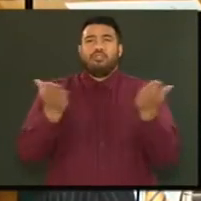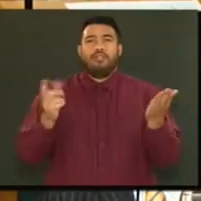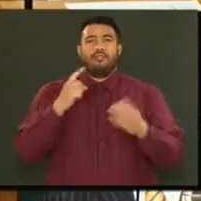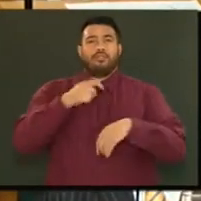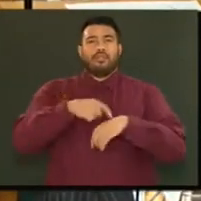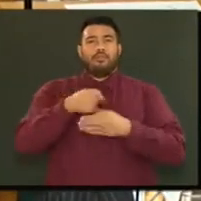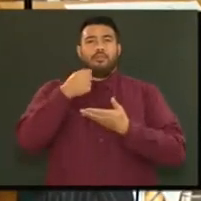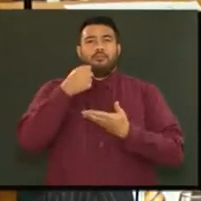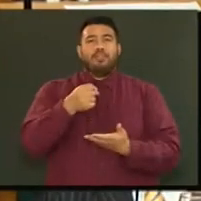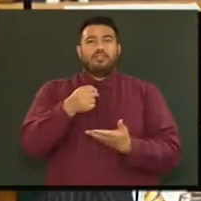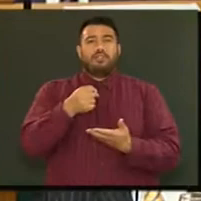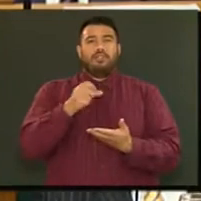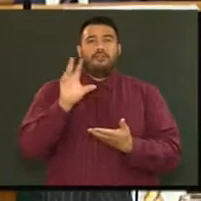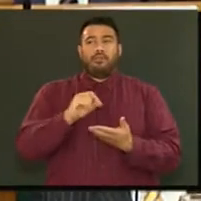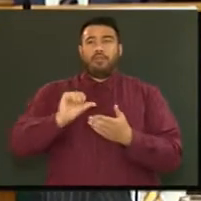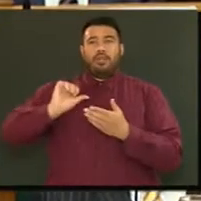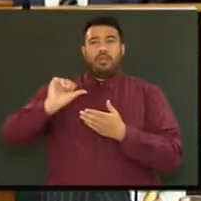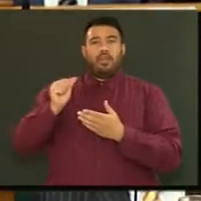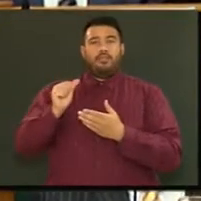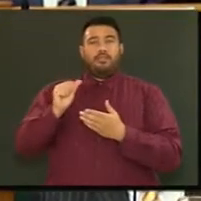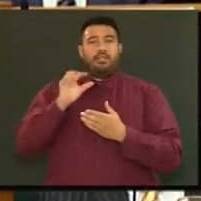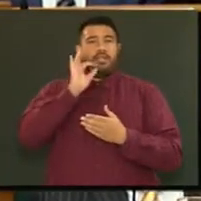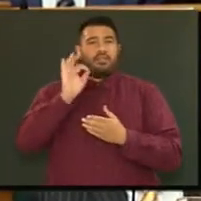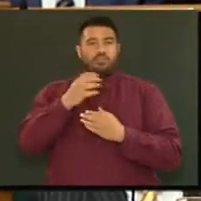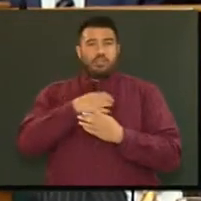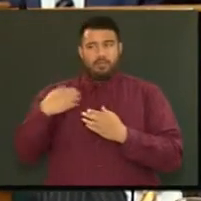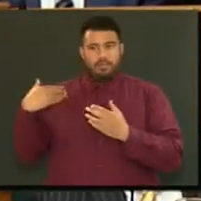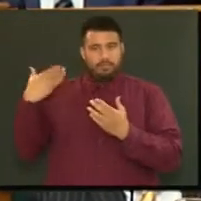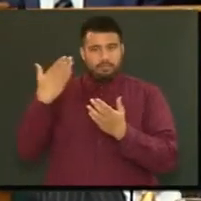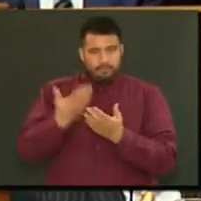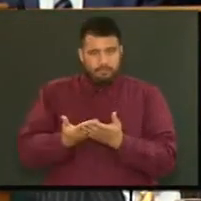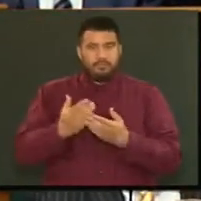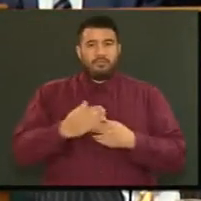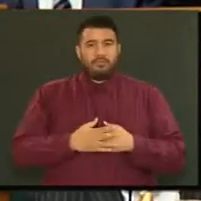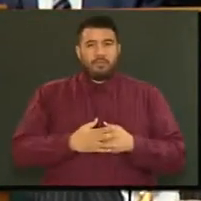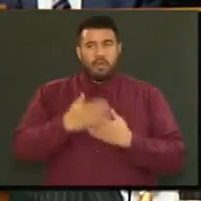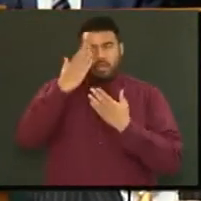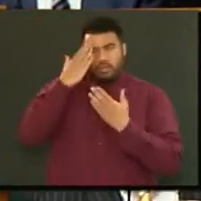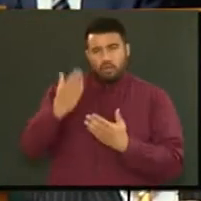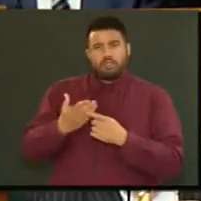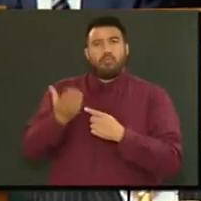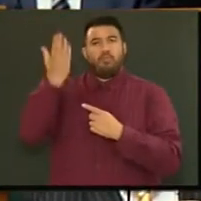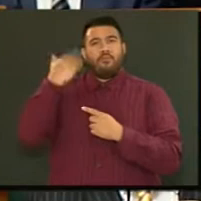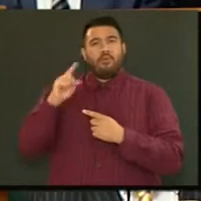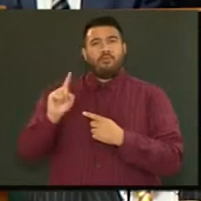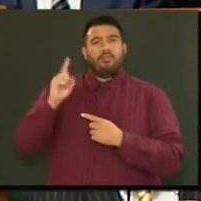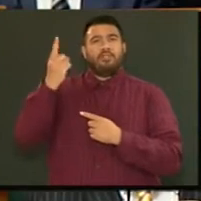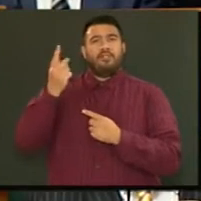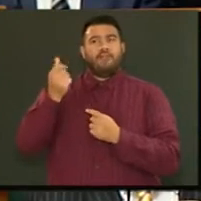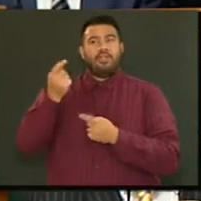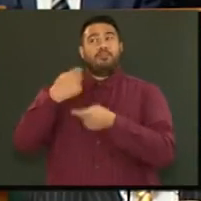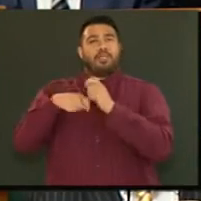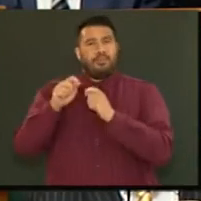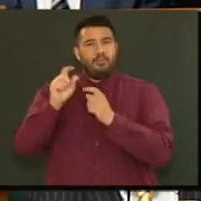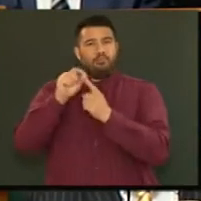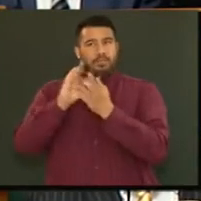ninth of this National-led government. In doing so, I acknowledge my predecessor and our new Prime Minister, Bill English, for